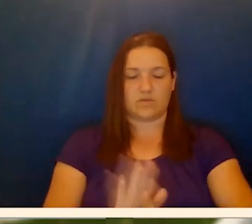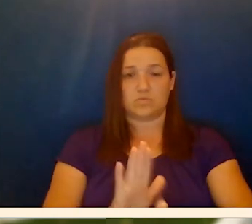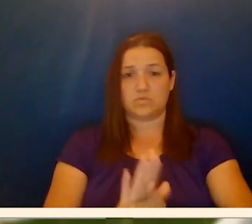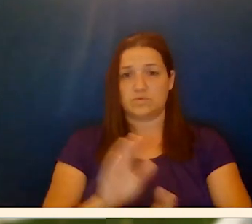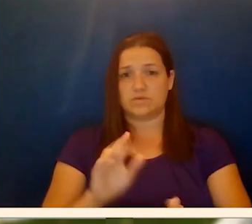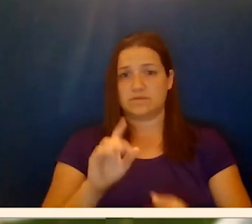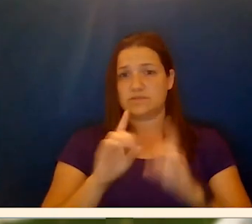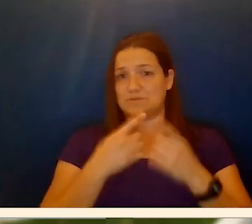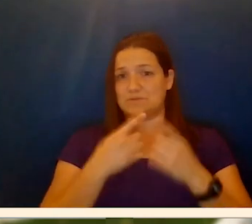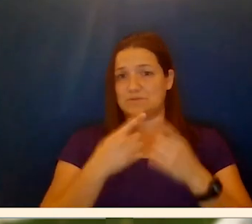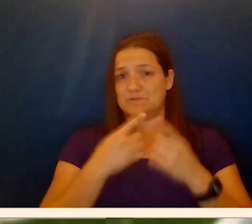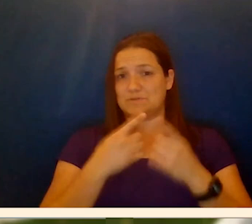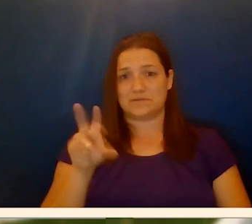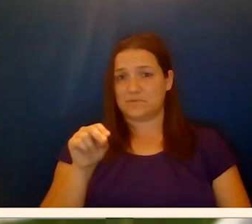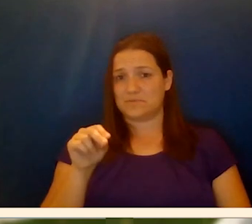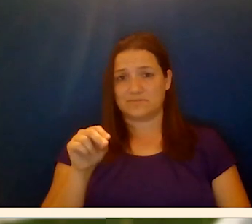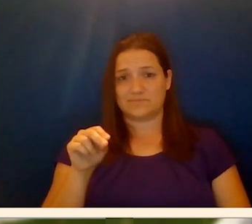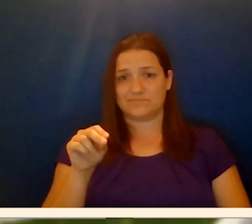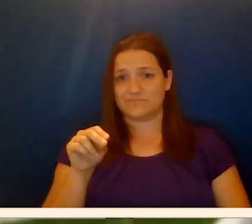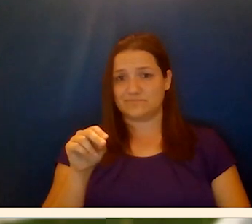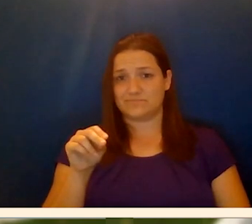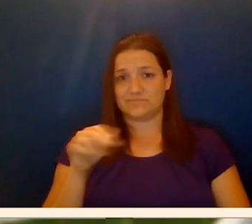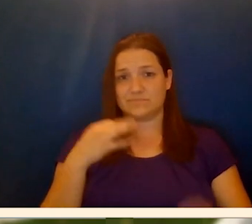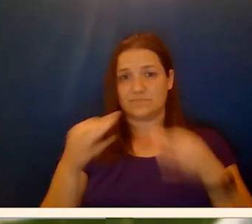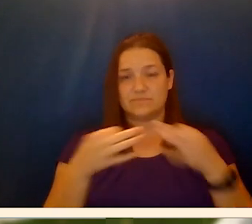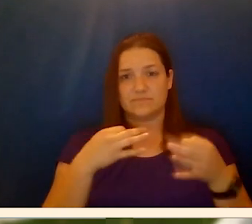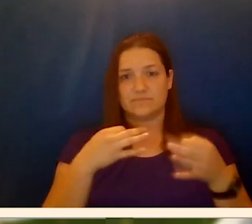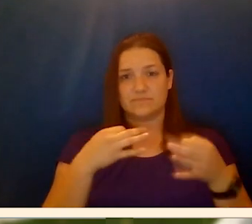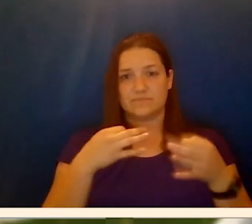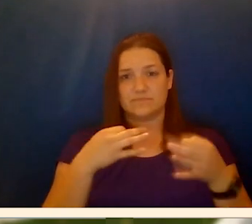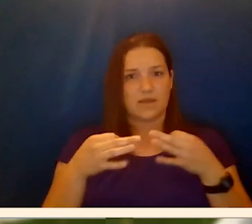I explained to her what I just said. So that